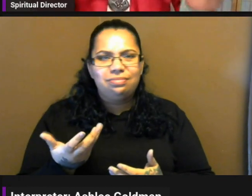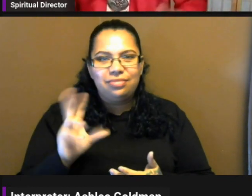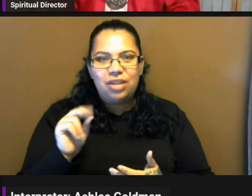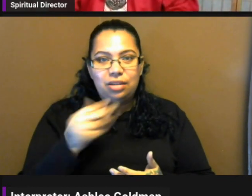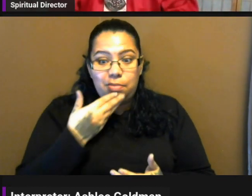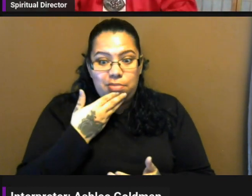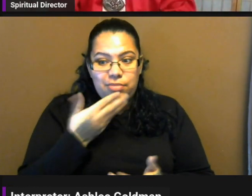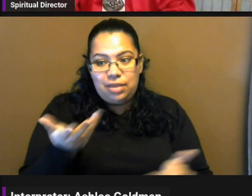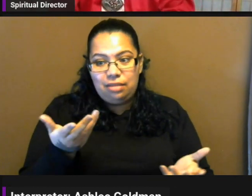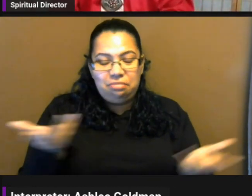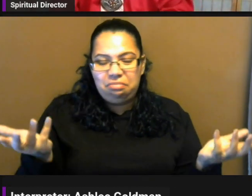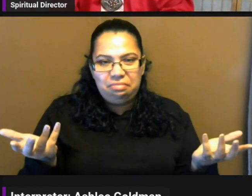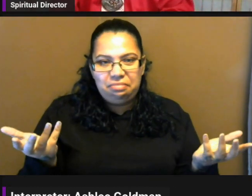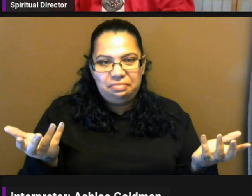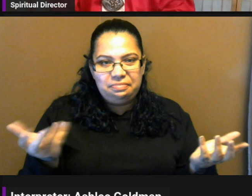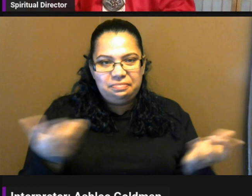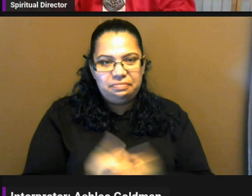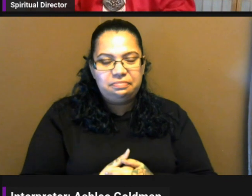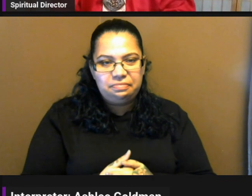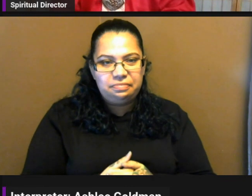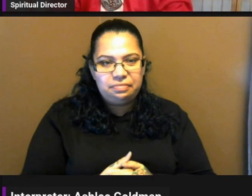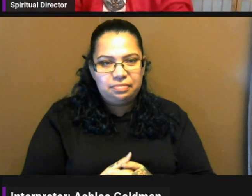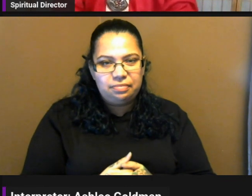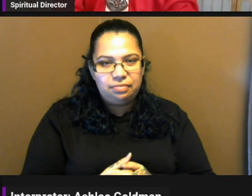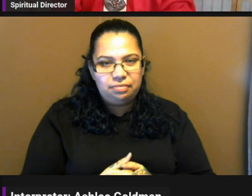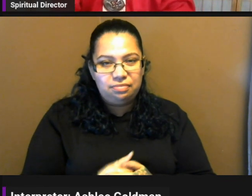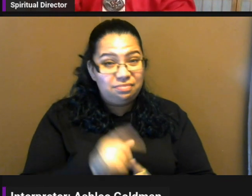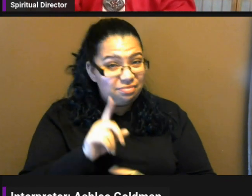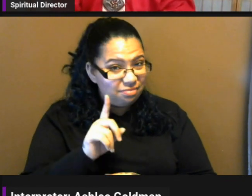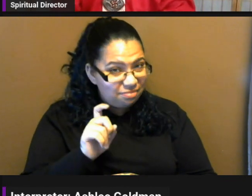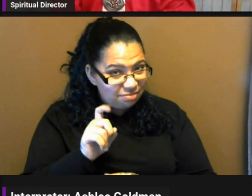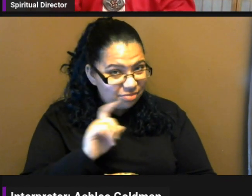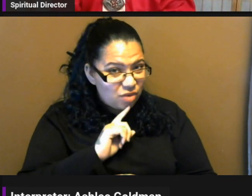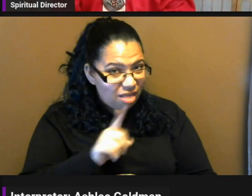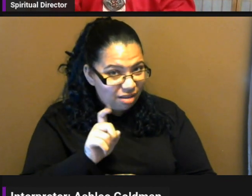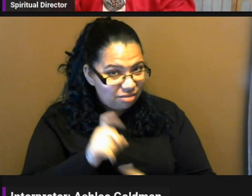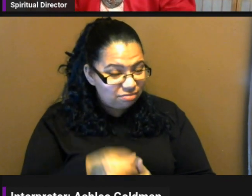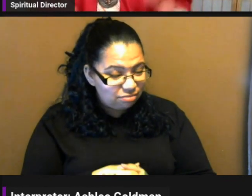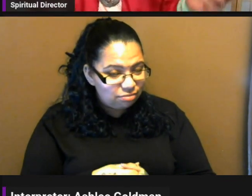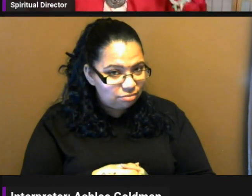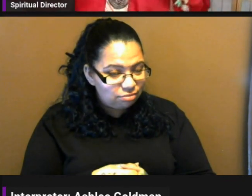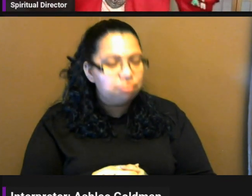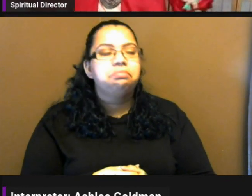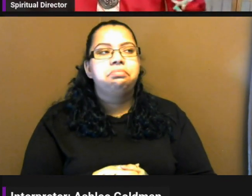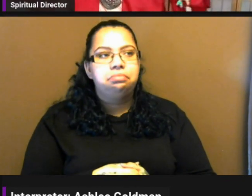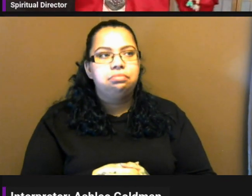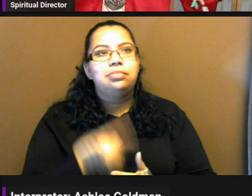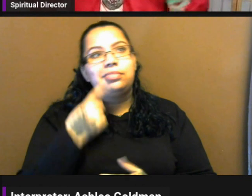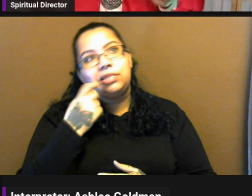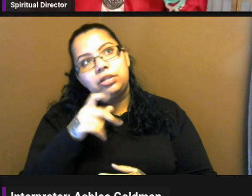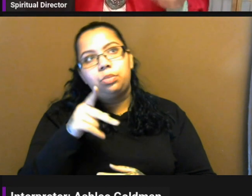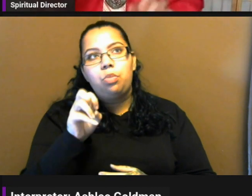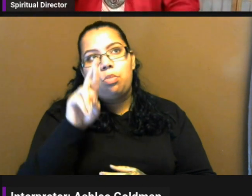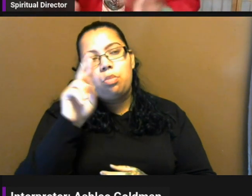best I can do. Is it though? Well, I'm addicted